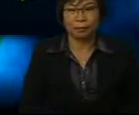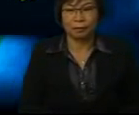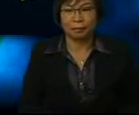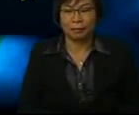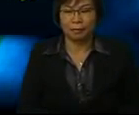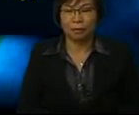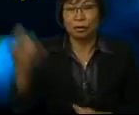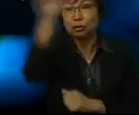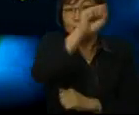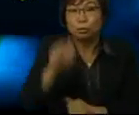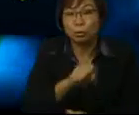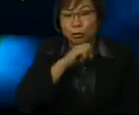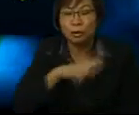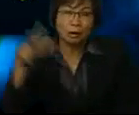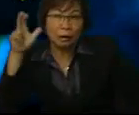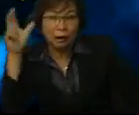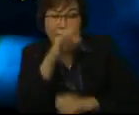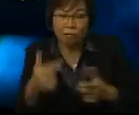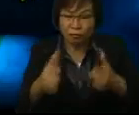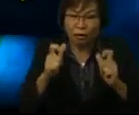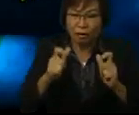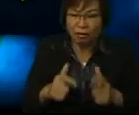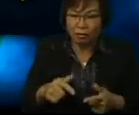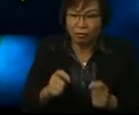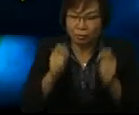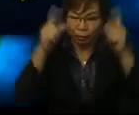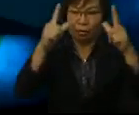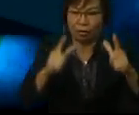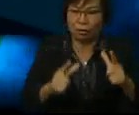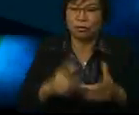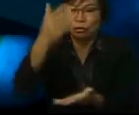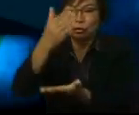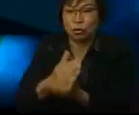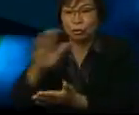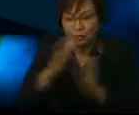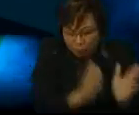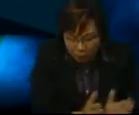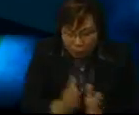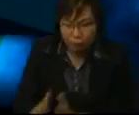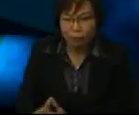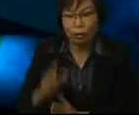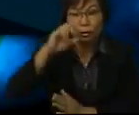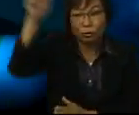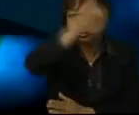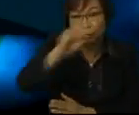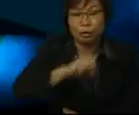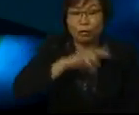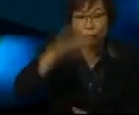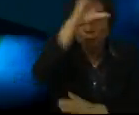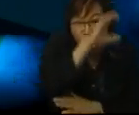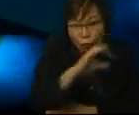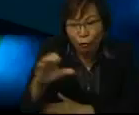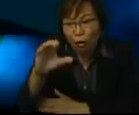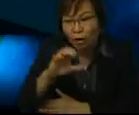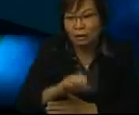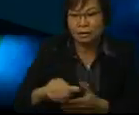Super Kodok heard and immediately tried to foil his plans. Super Kodok had to find the potion that could